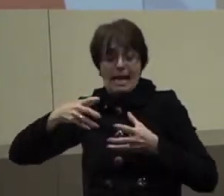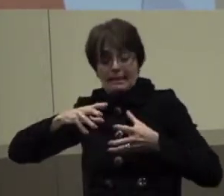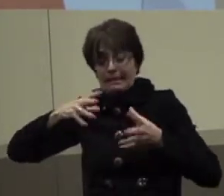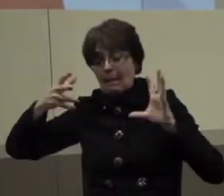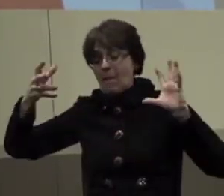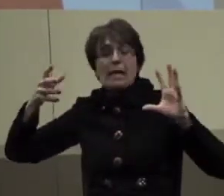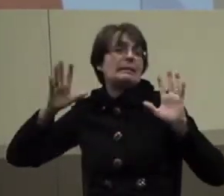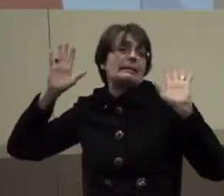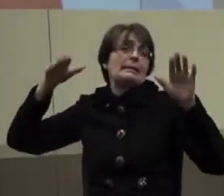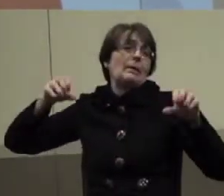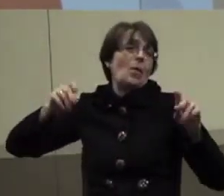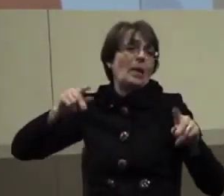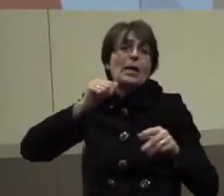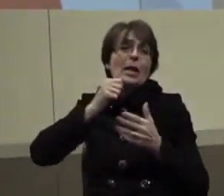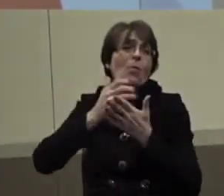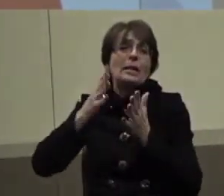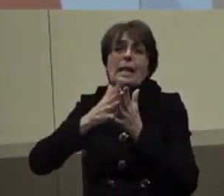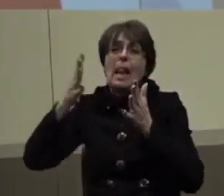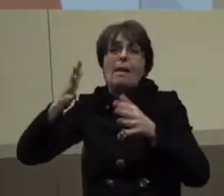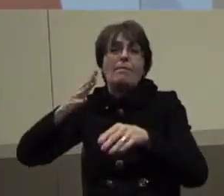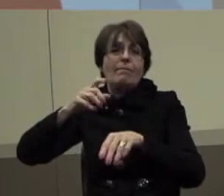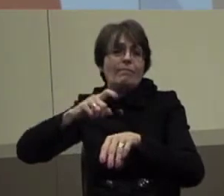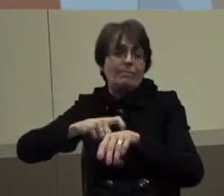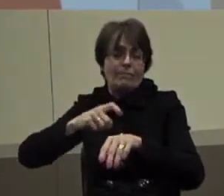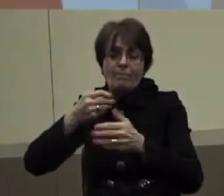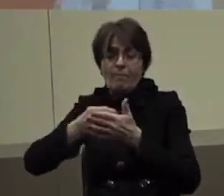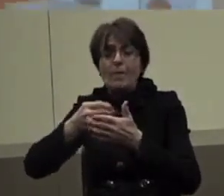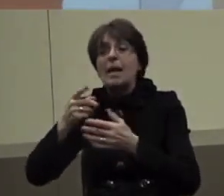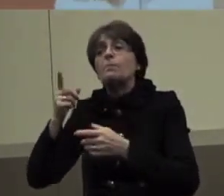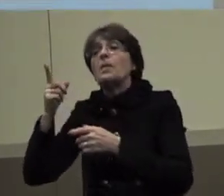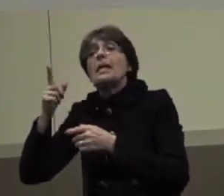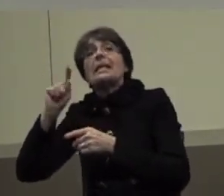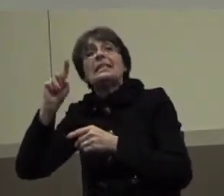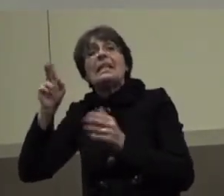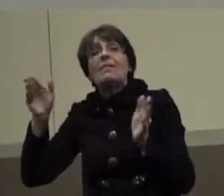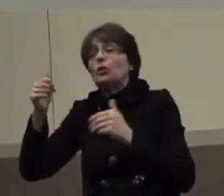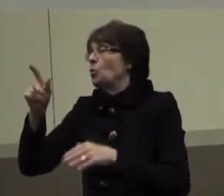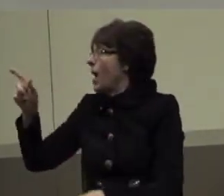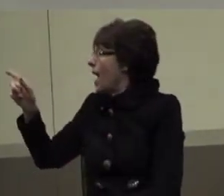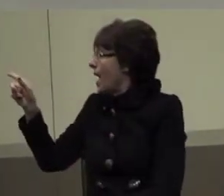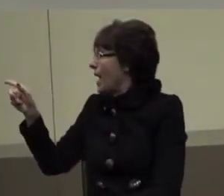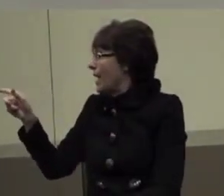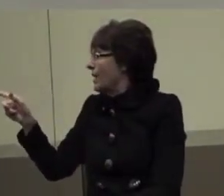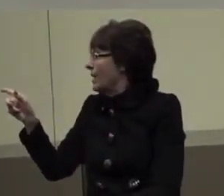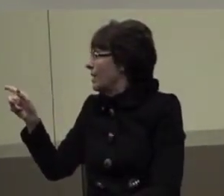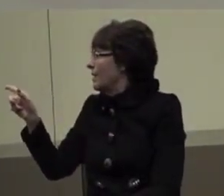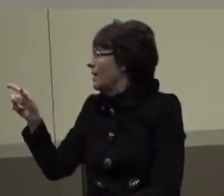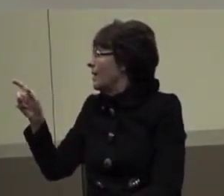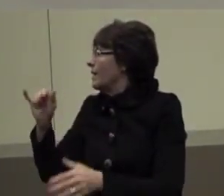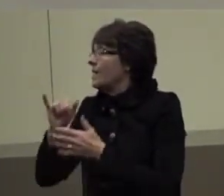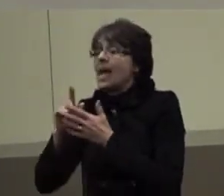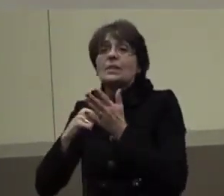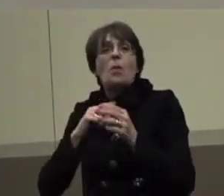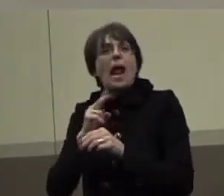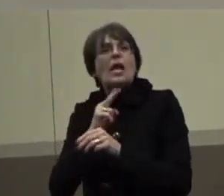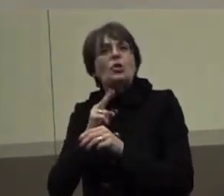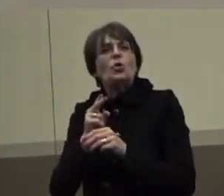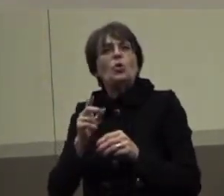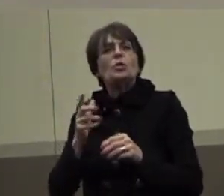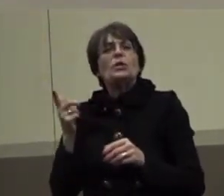you're okay. You didn't waste a lot of time. And when I say the TV tray, this is the kind of little TV tray I used, because you want them to be able to